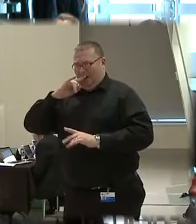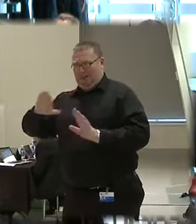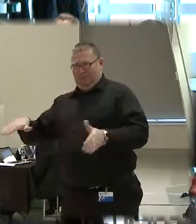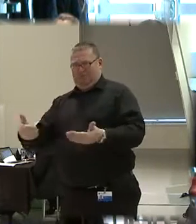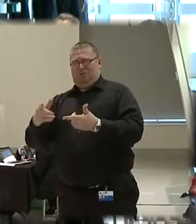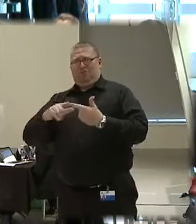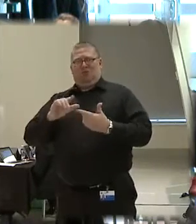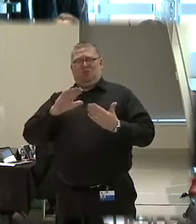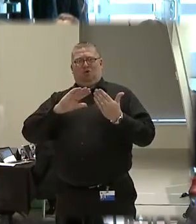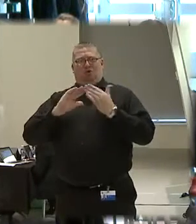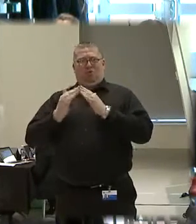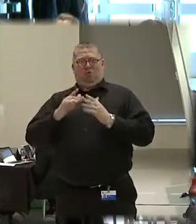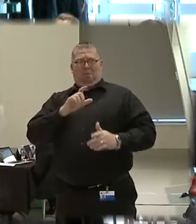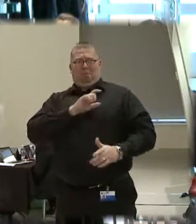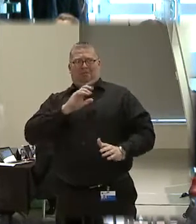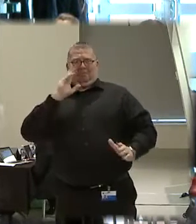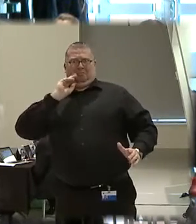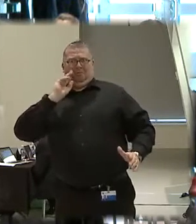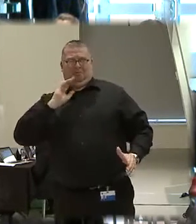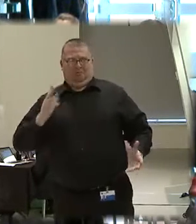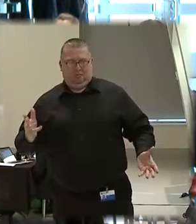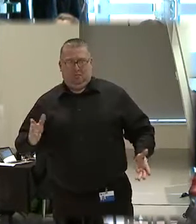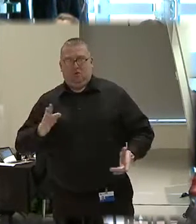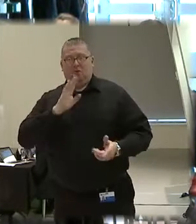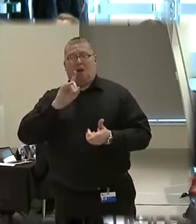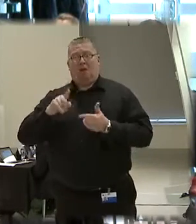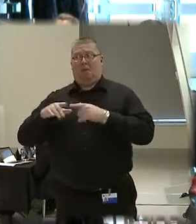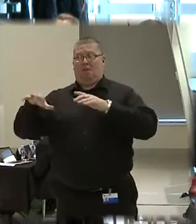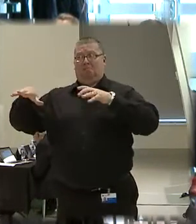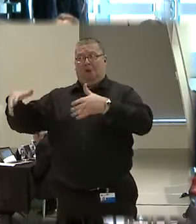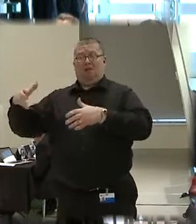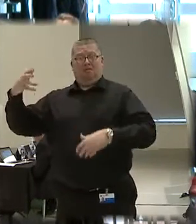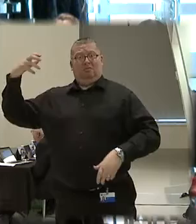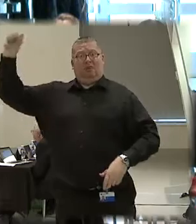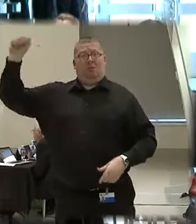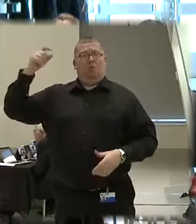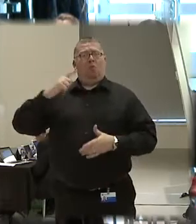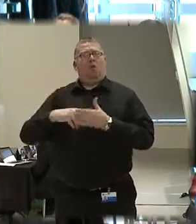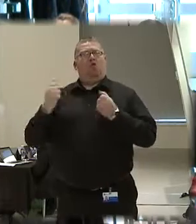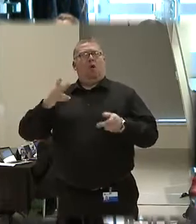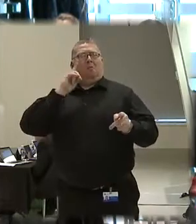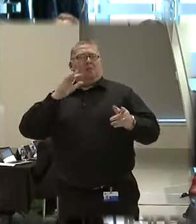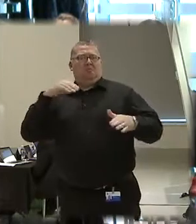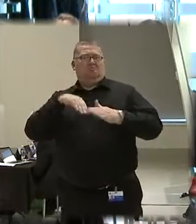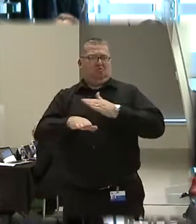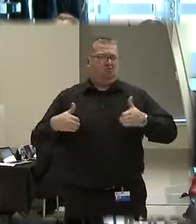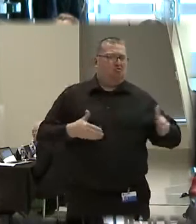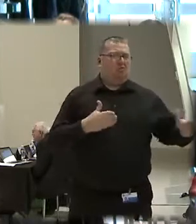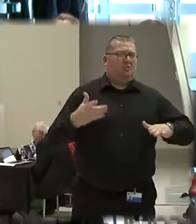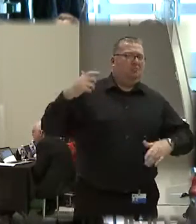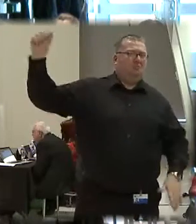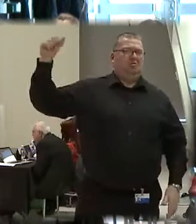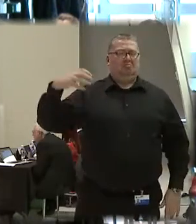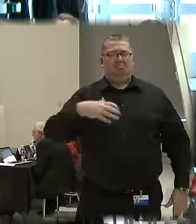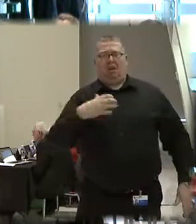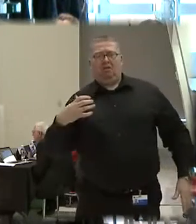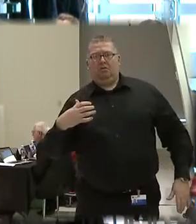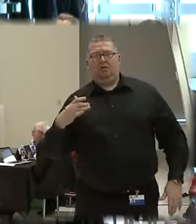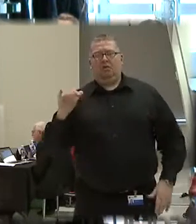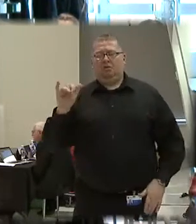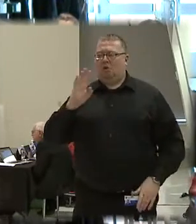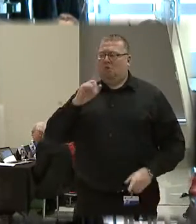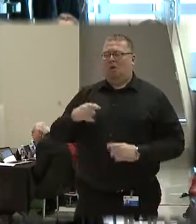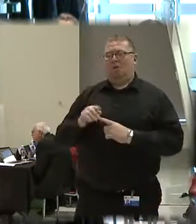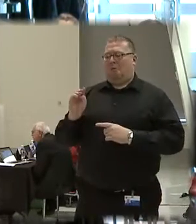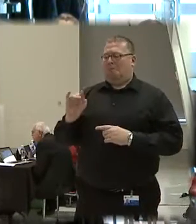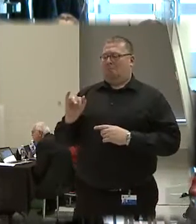community policing. Right, so when we talk about mass demonstrations and what brings people to the streets, these forms of microaggressions